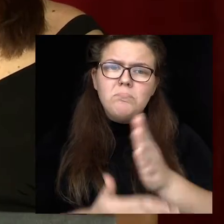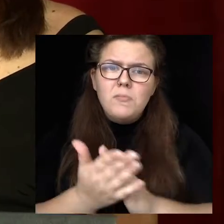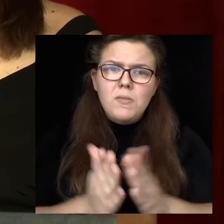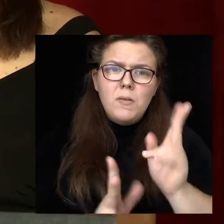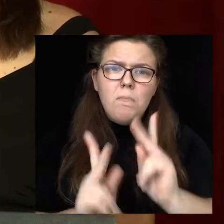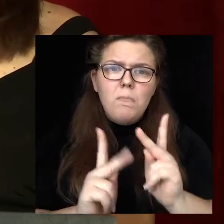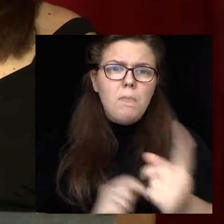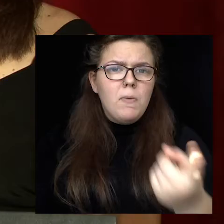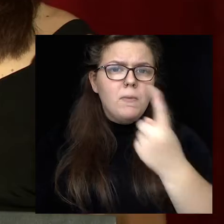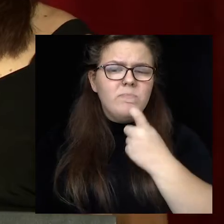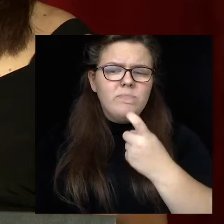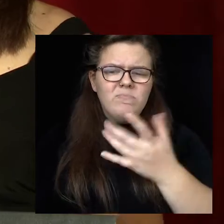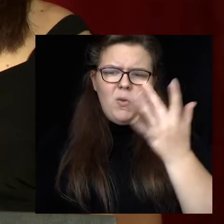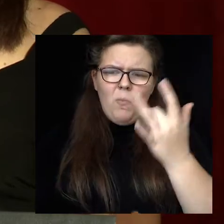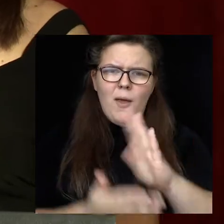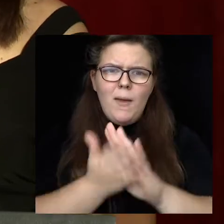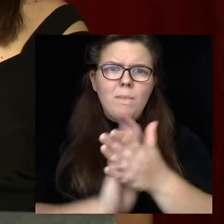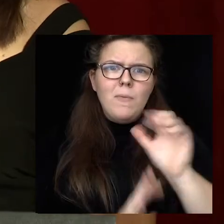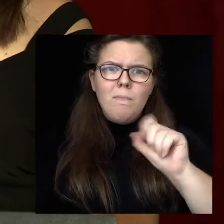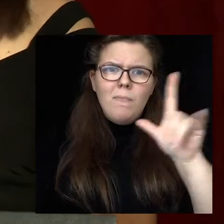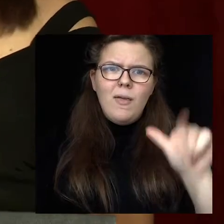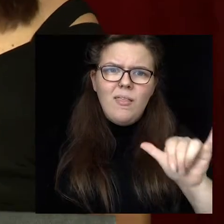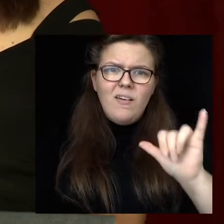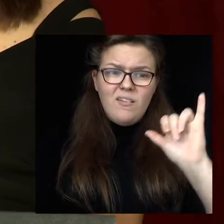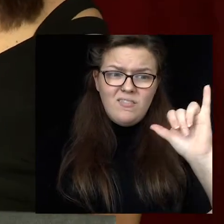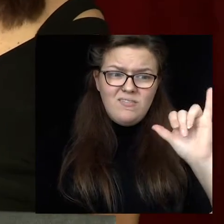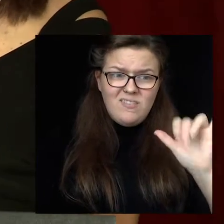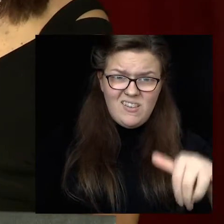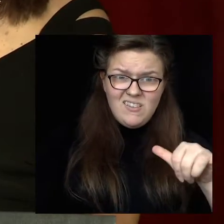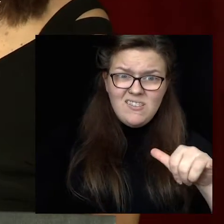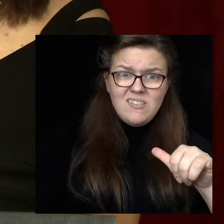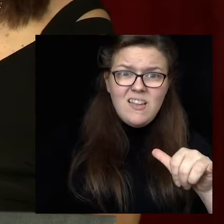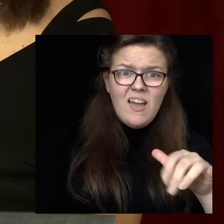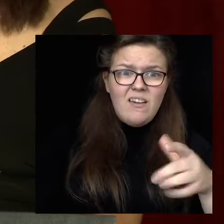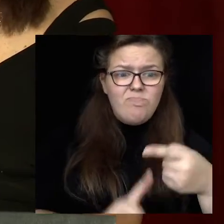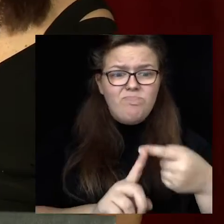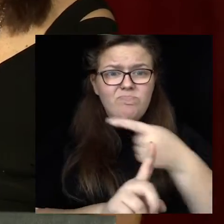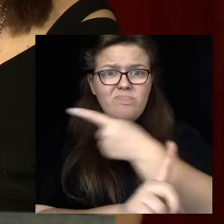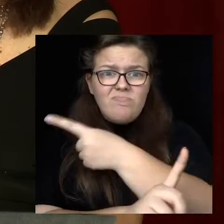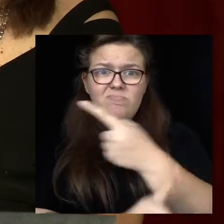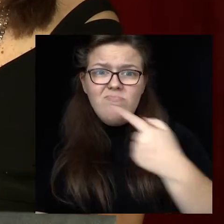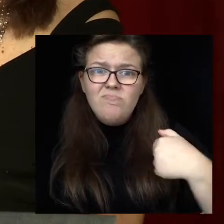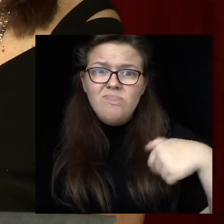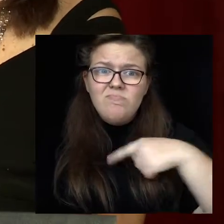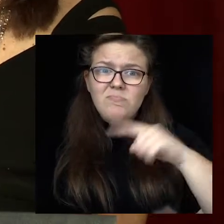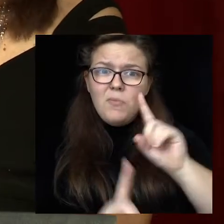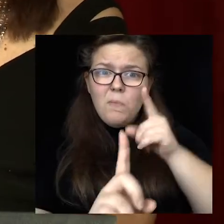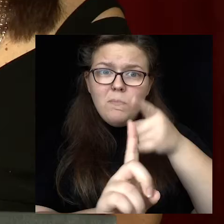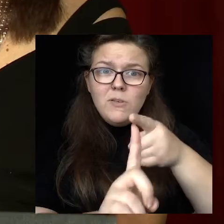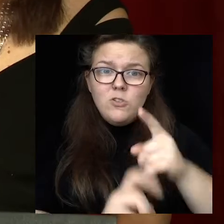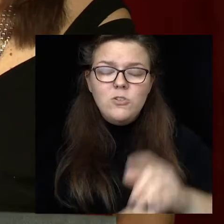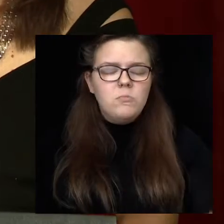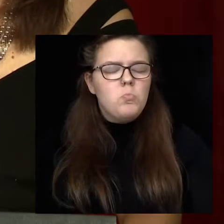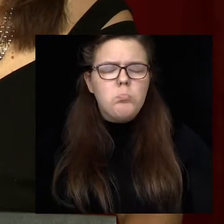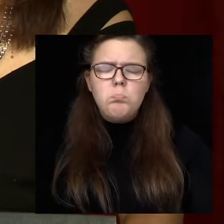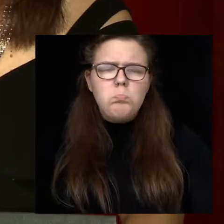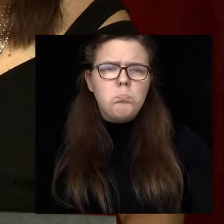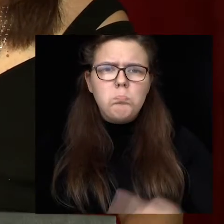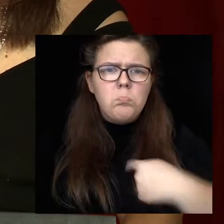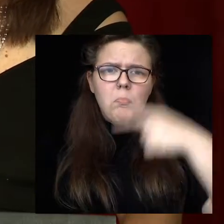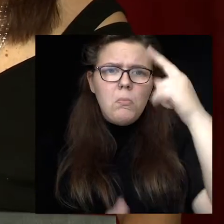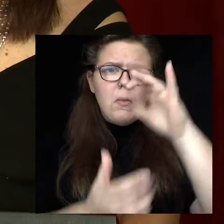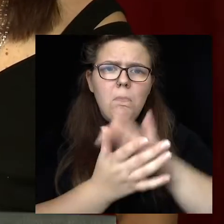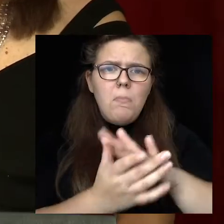about our choice to be allies and wondered if it somehow takes us away from our mission. I believe it takes